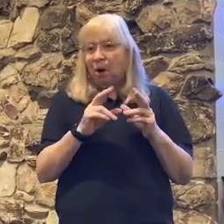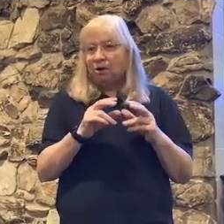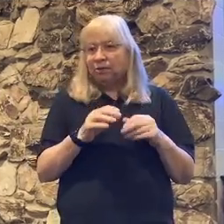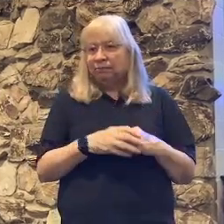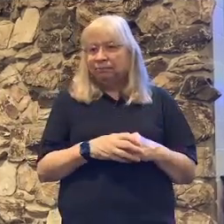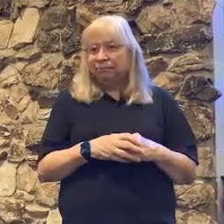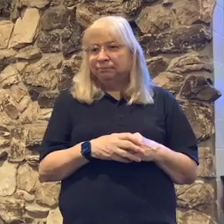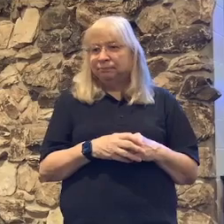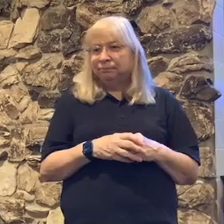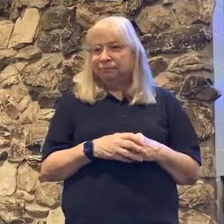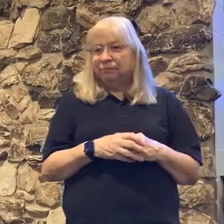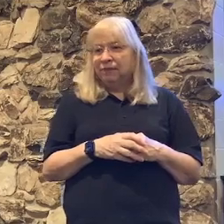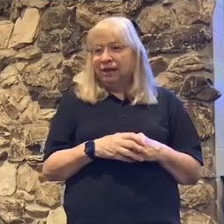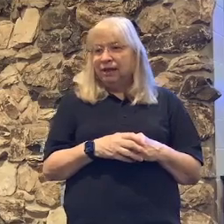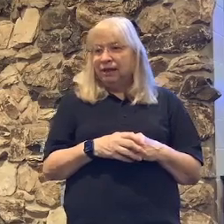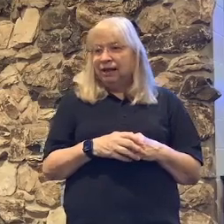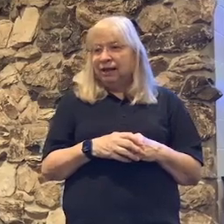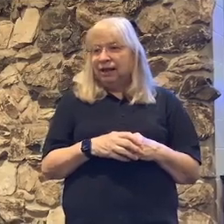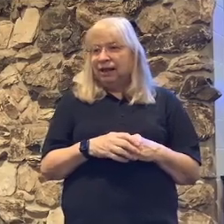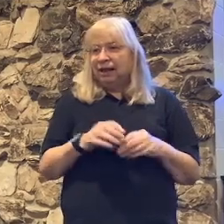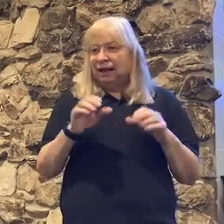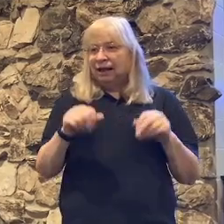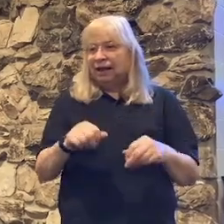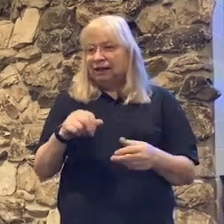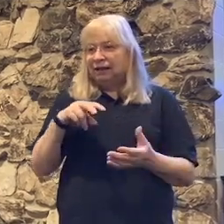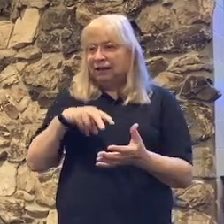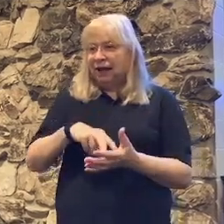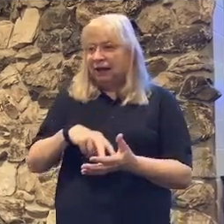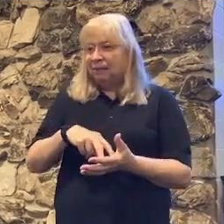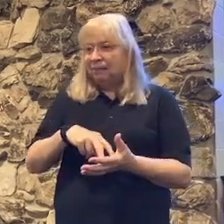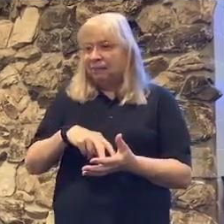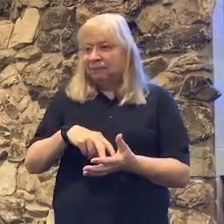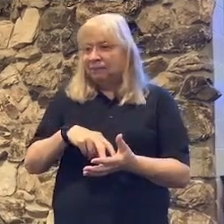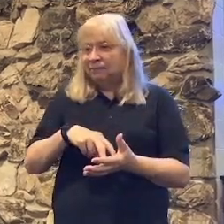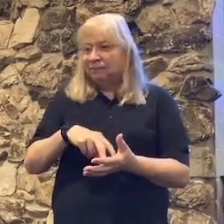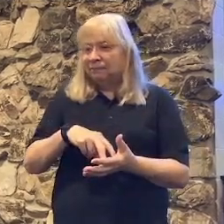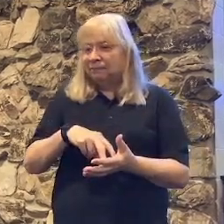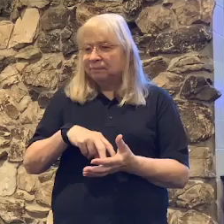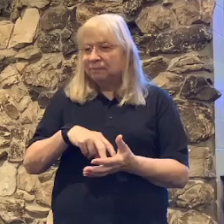So can you stand up for me and come over here?